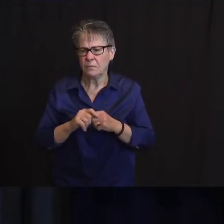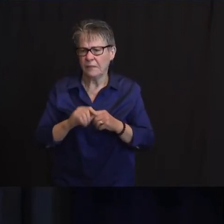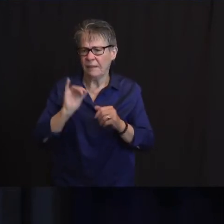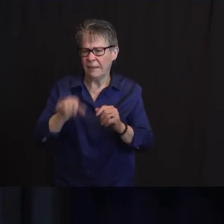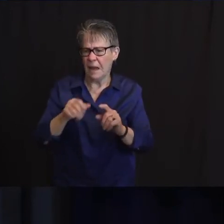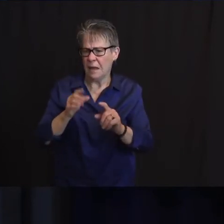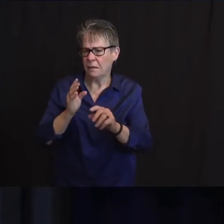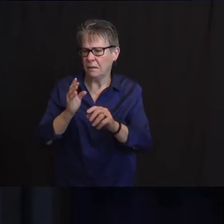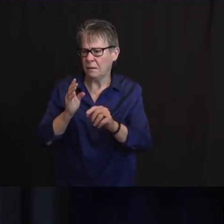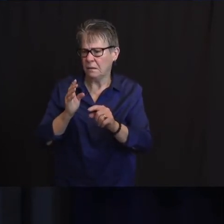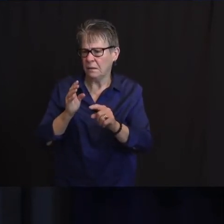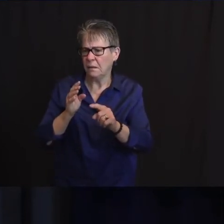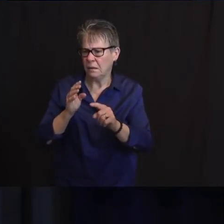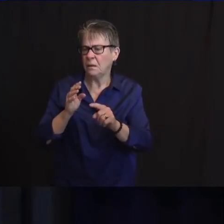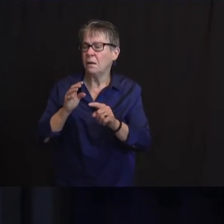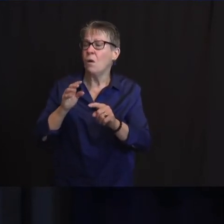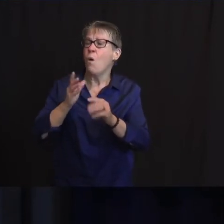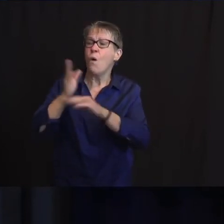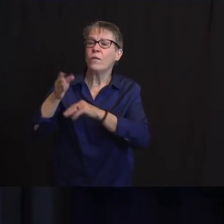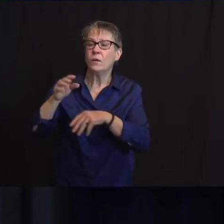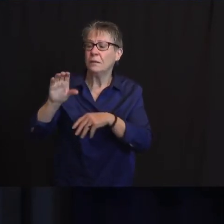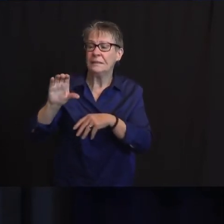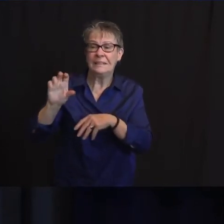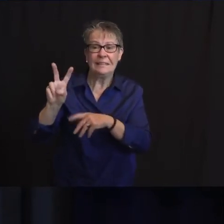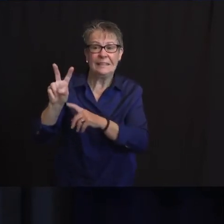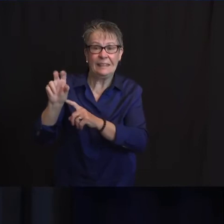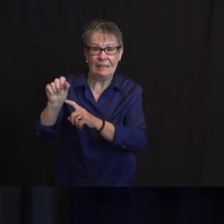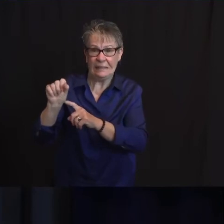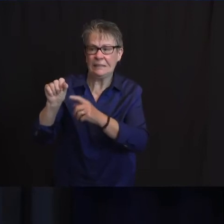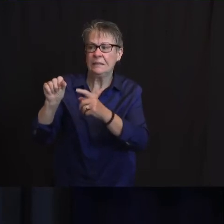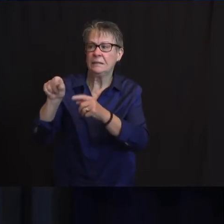Walgreens. The call center, available at